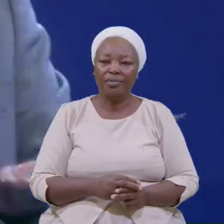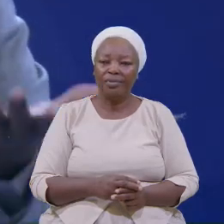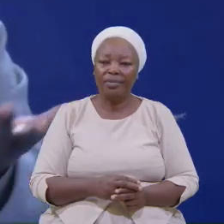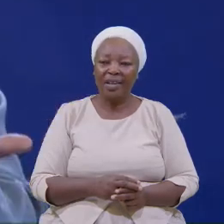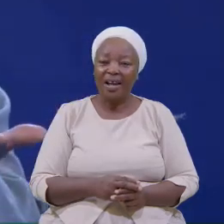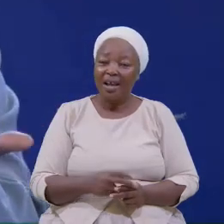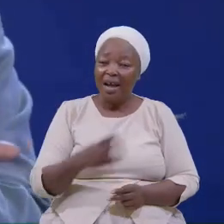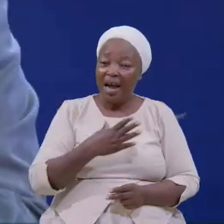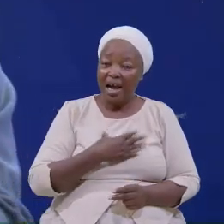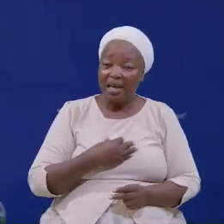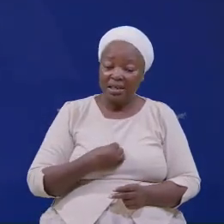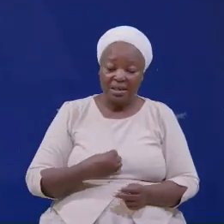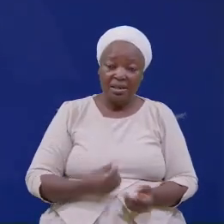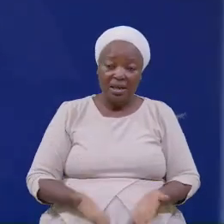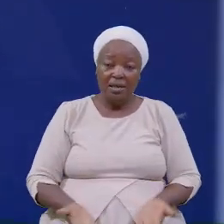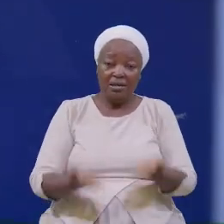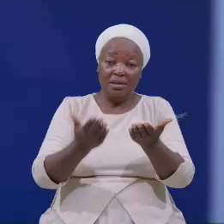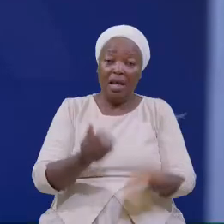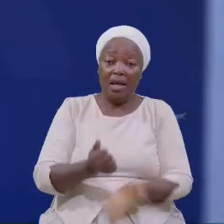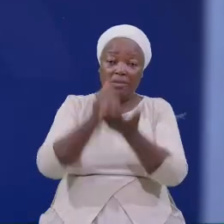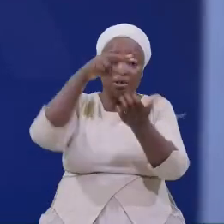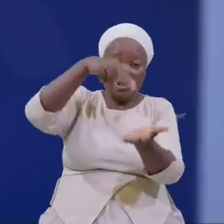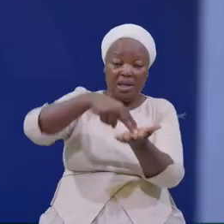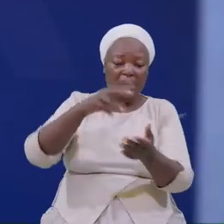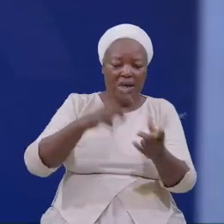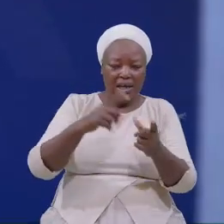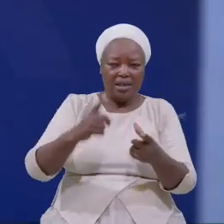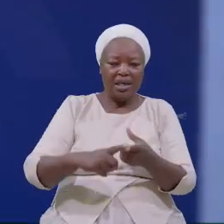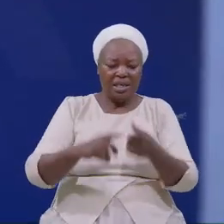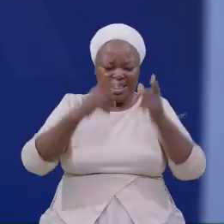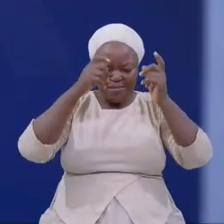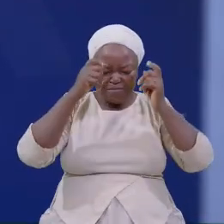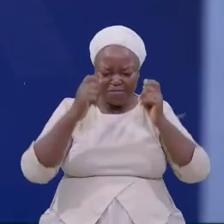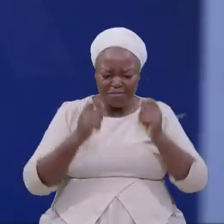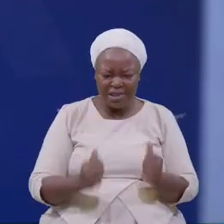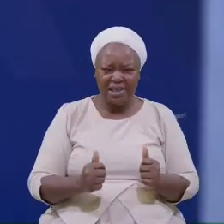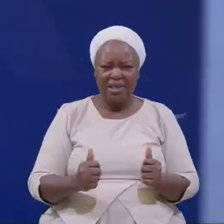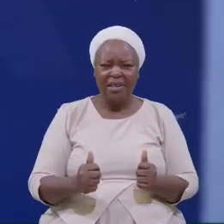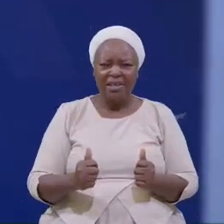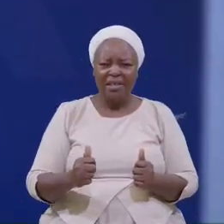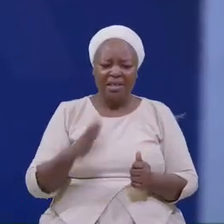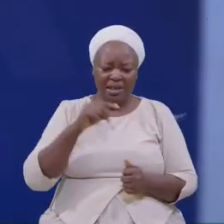And lifted him up, and immediately his feet